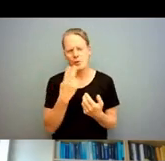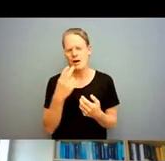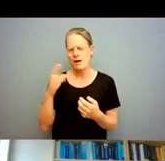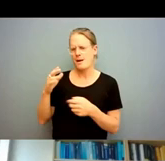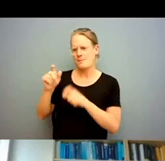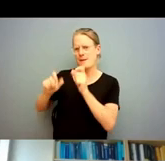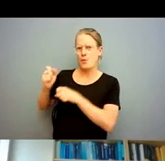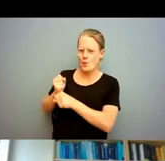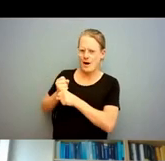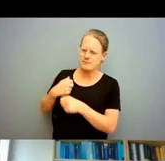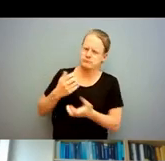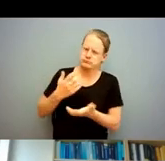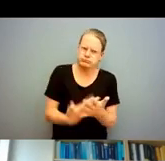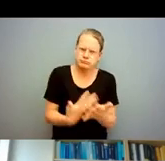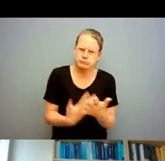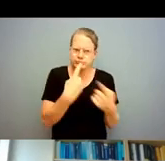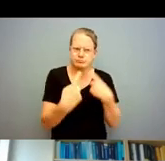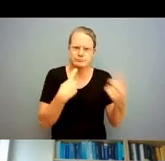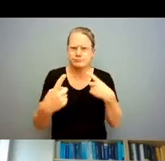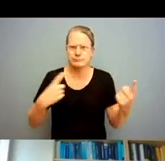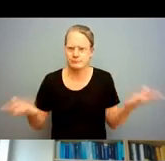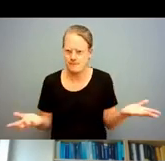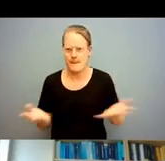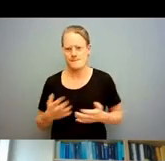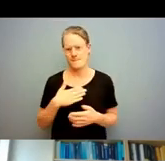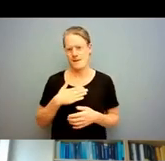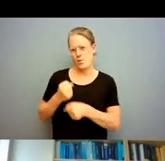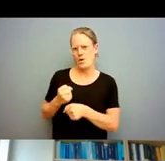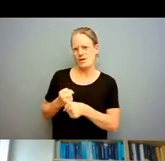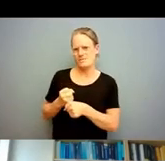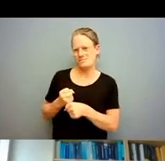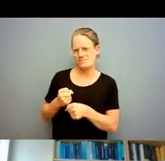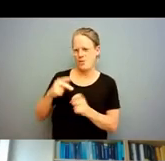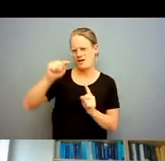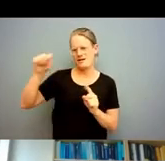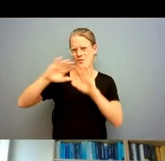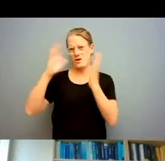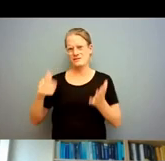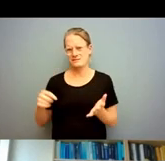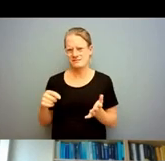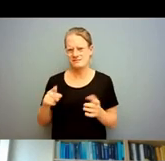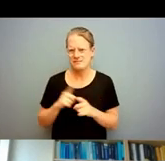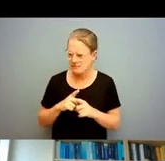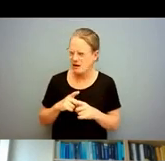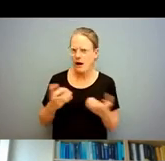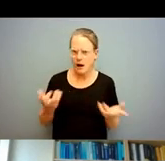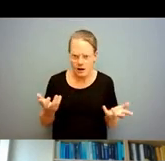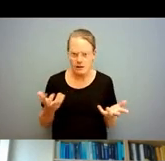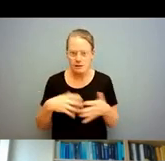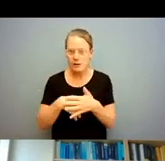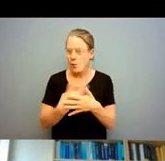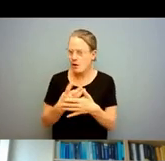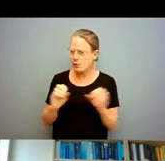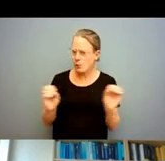colleagues from other parts of the world are really surprised when they hear that the Nordic countries hasn't